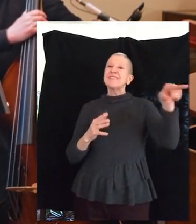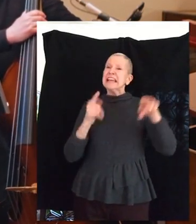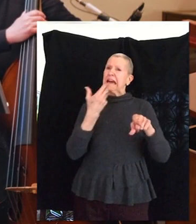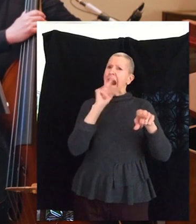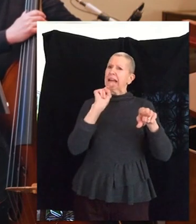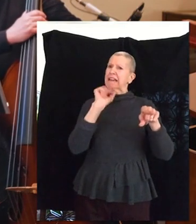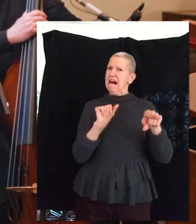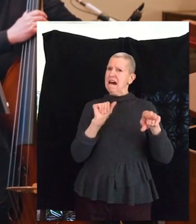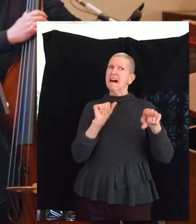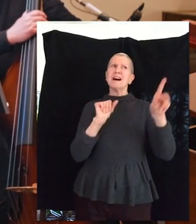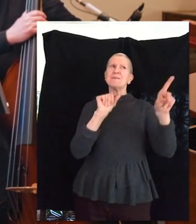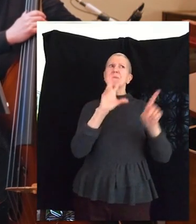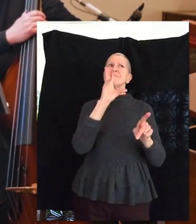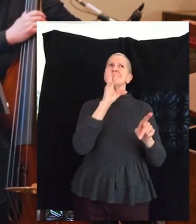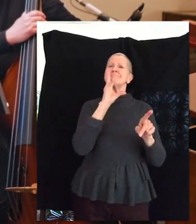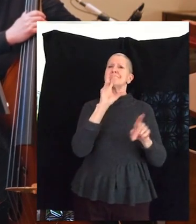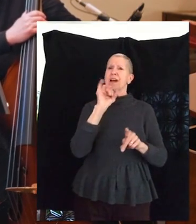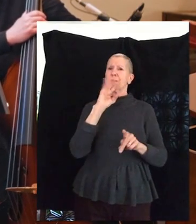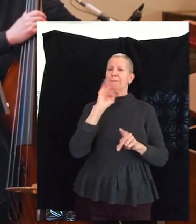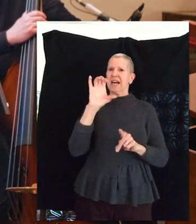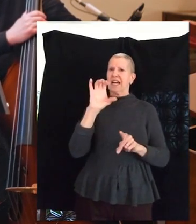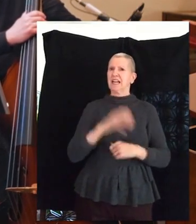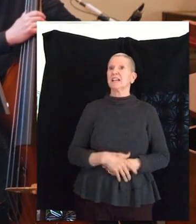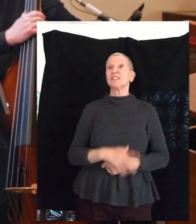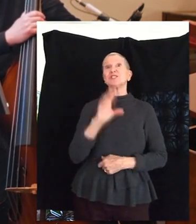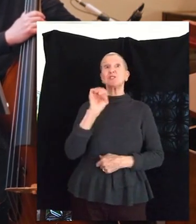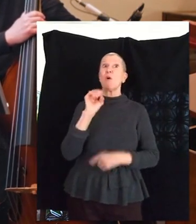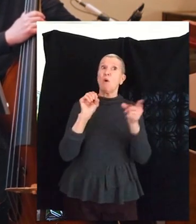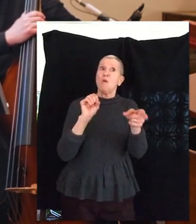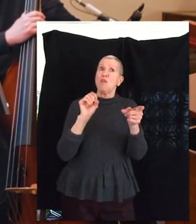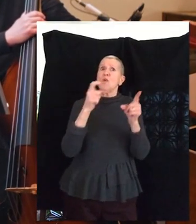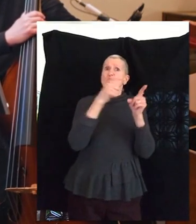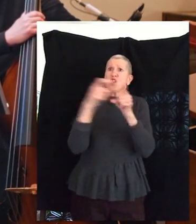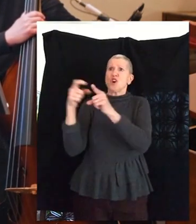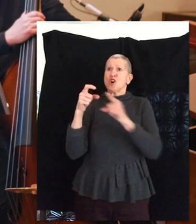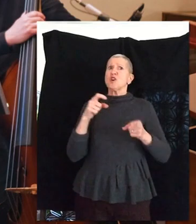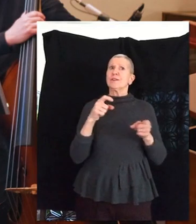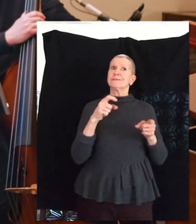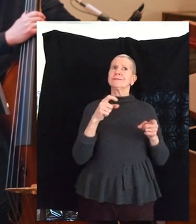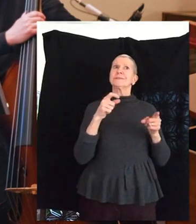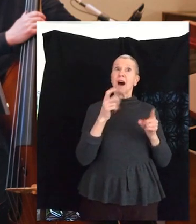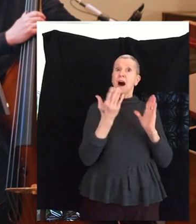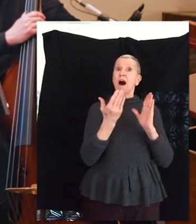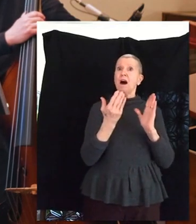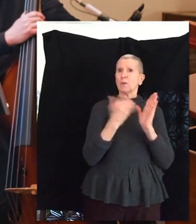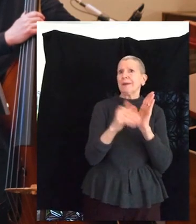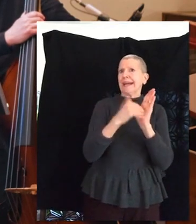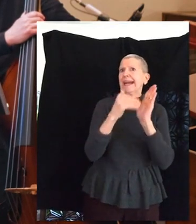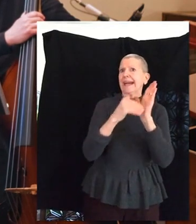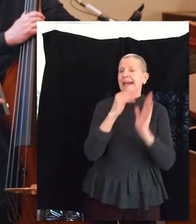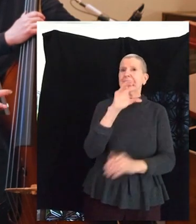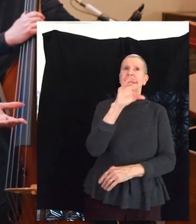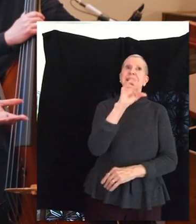in Arabic. So the words are Salam Aleikum Le, Salam Aleikum Le,